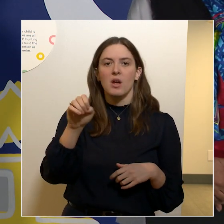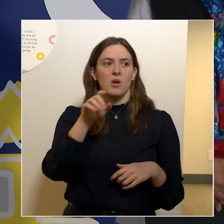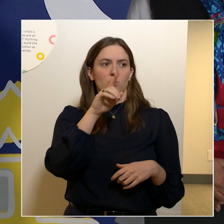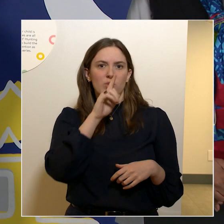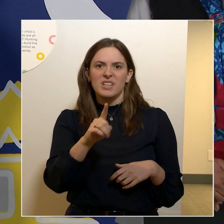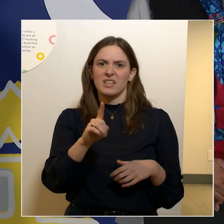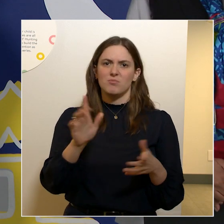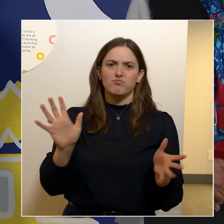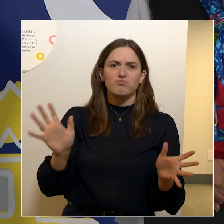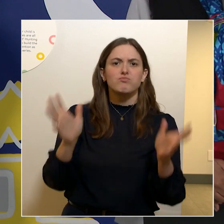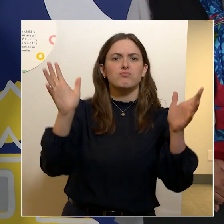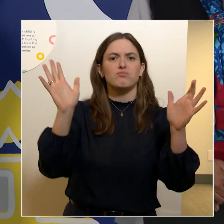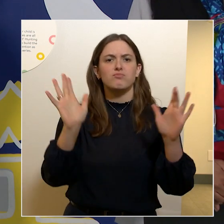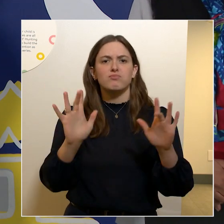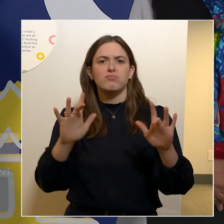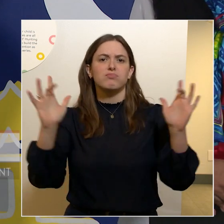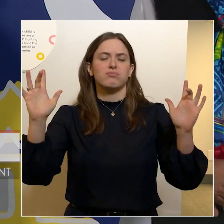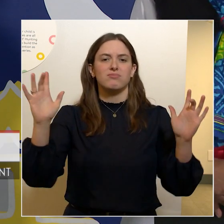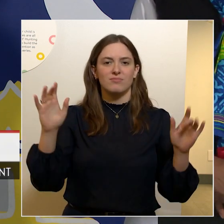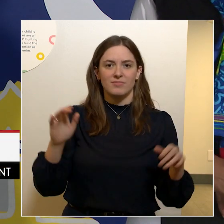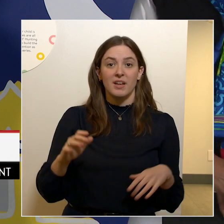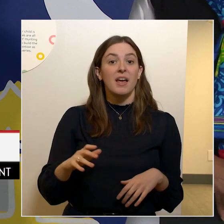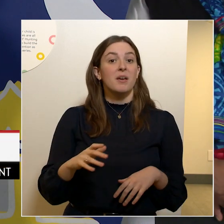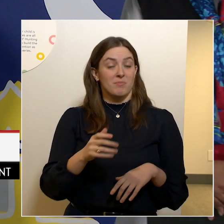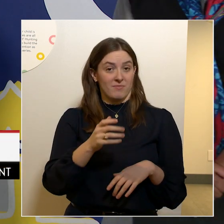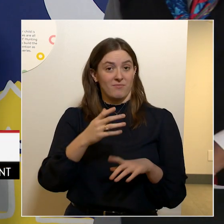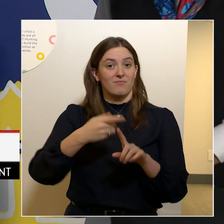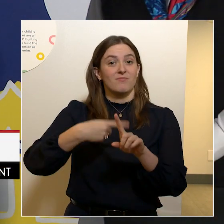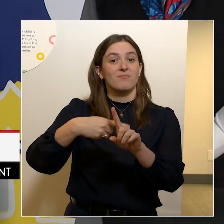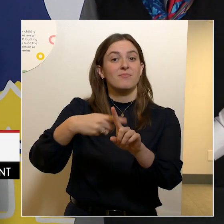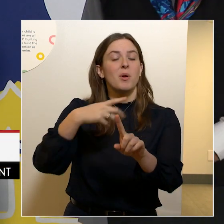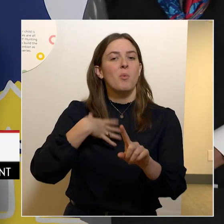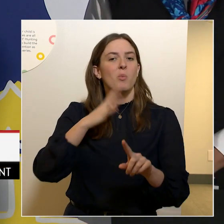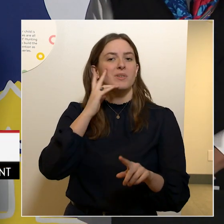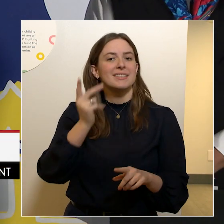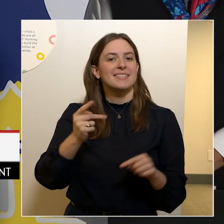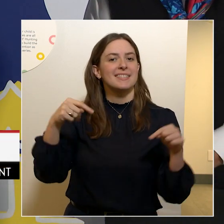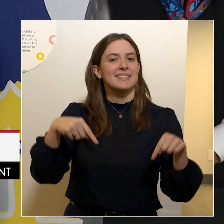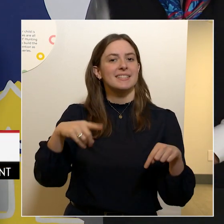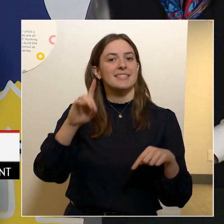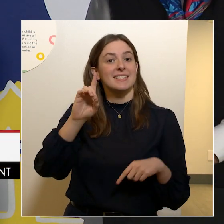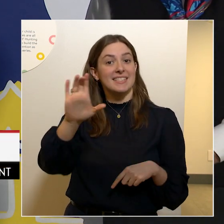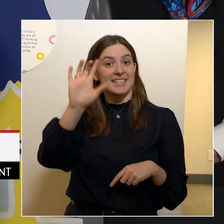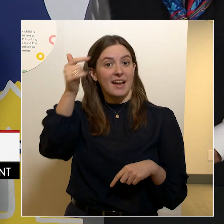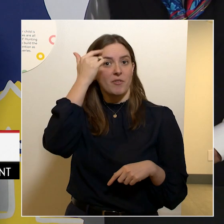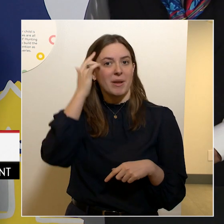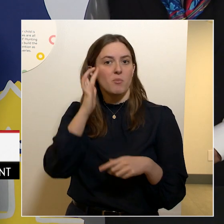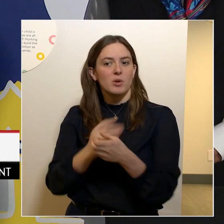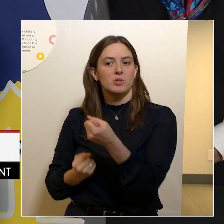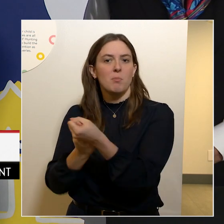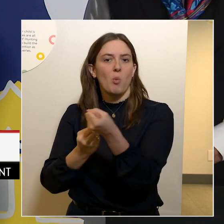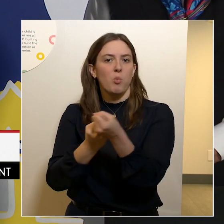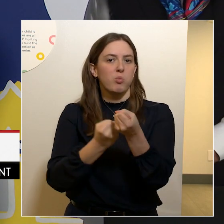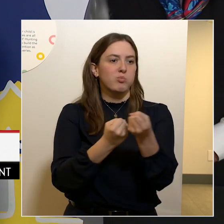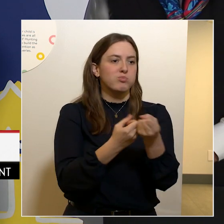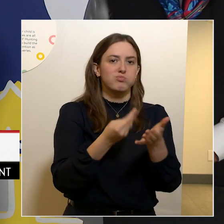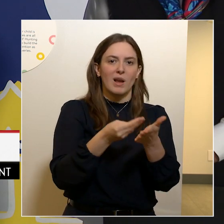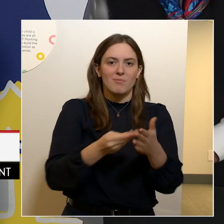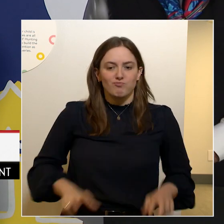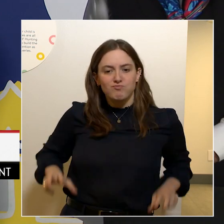boulevard, and in the coming weeks and months, you're going to see the district supporting more and more of these types of events and activations in our